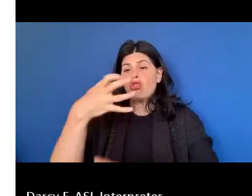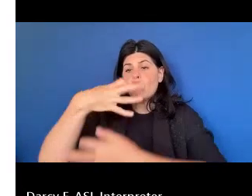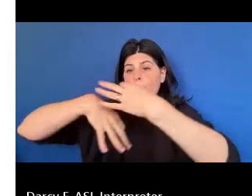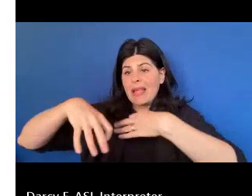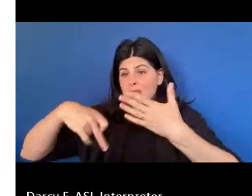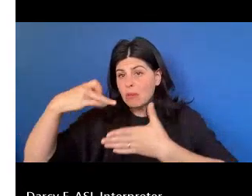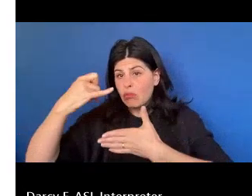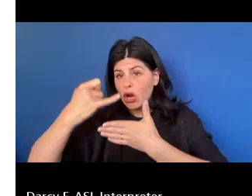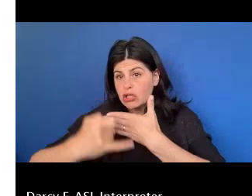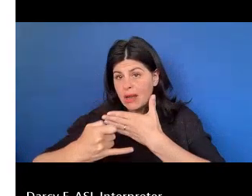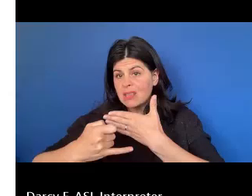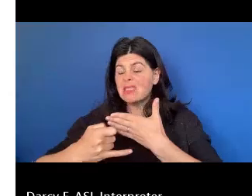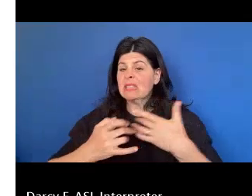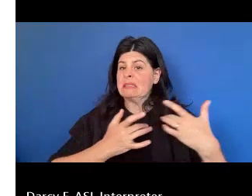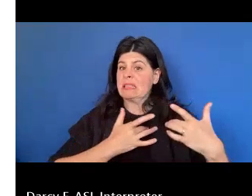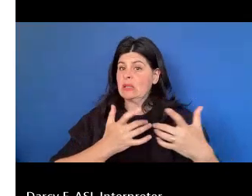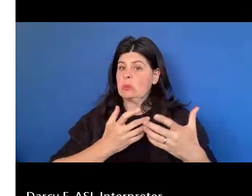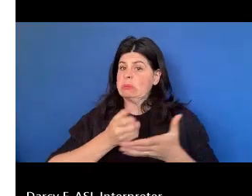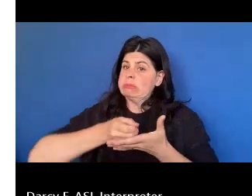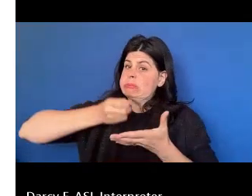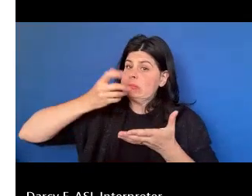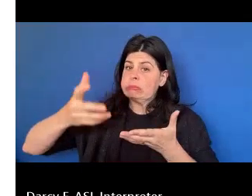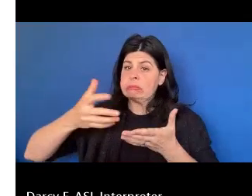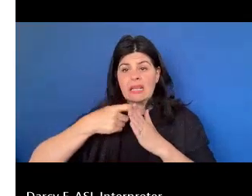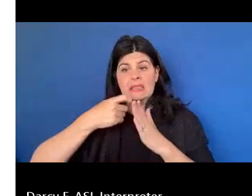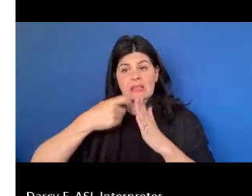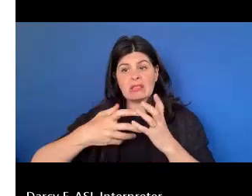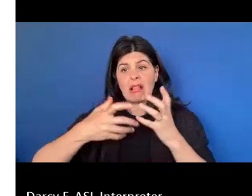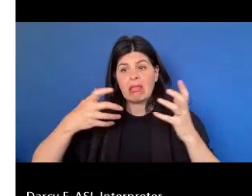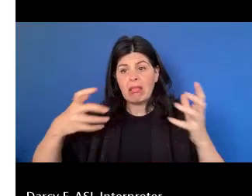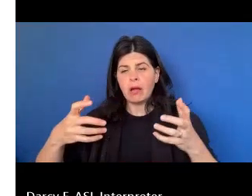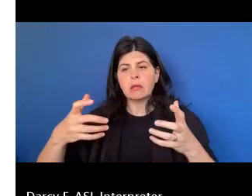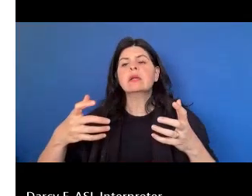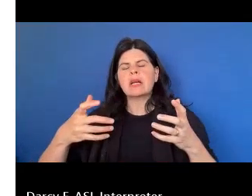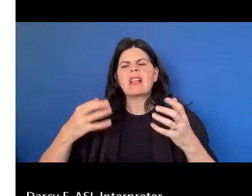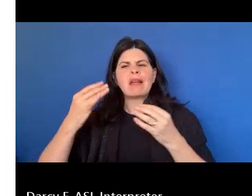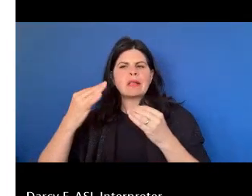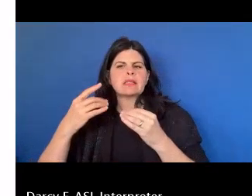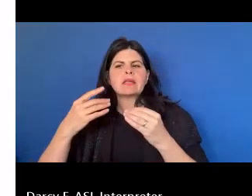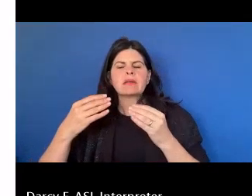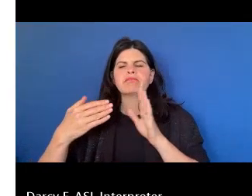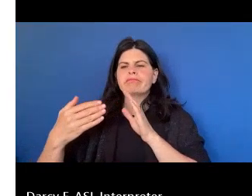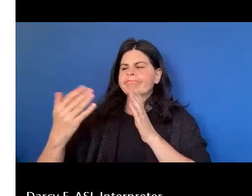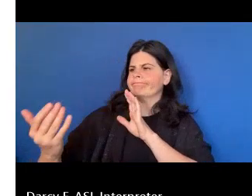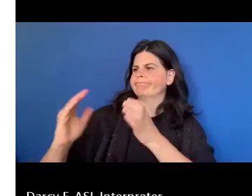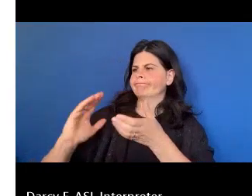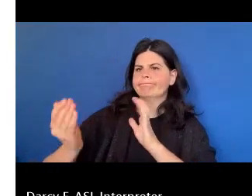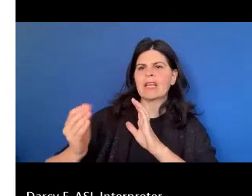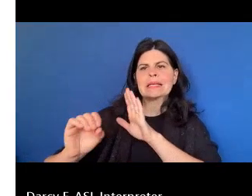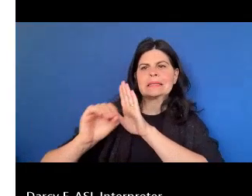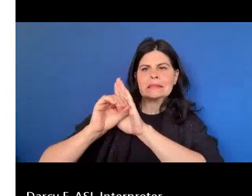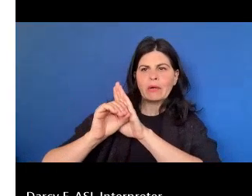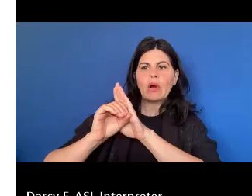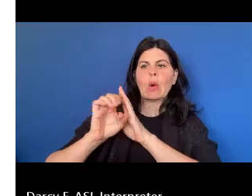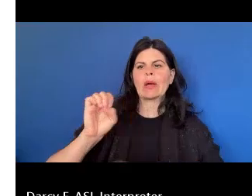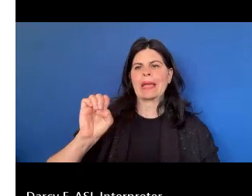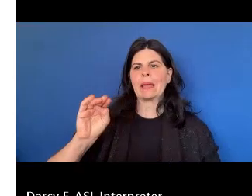be unusually costly would be considered against these zero emission alternatives on a voluntary